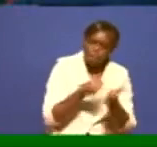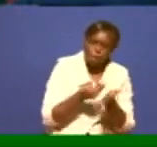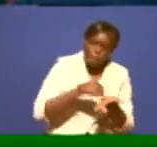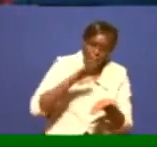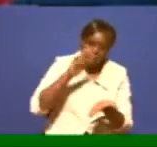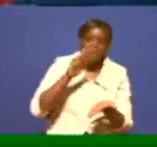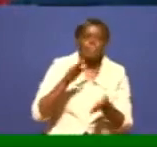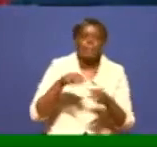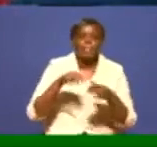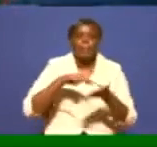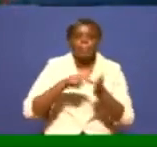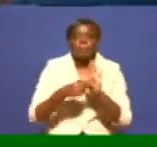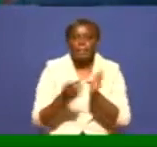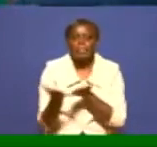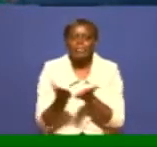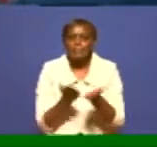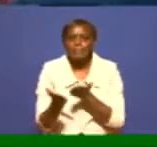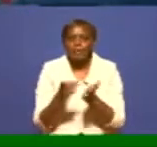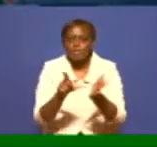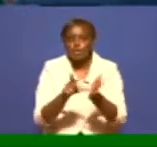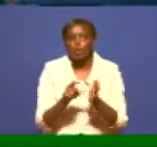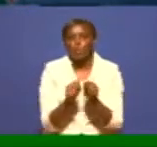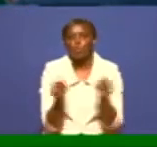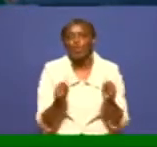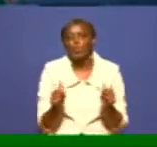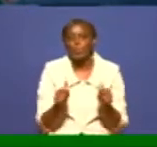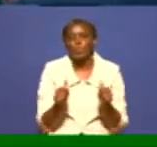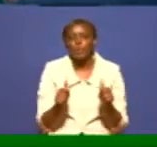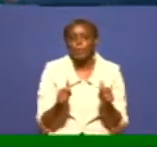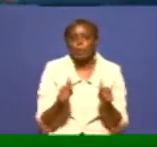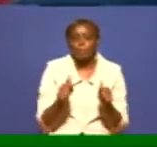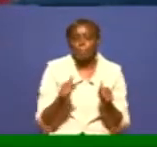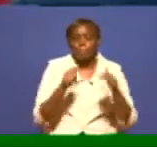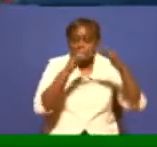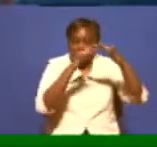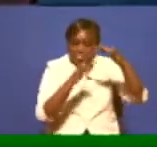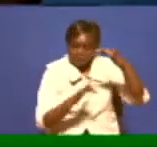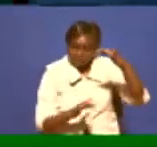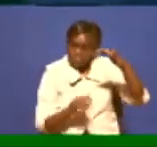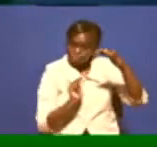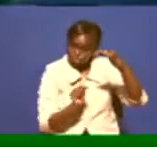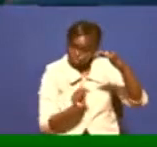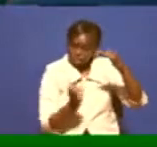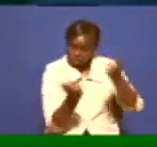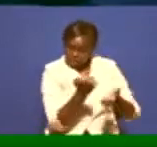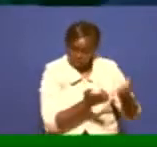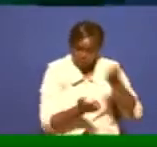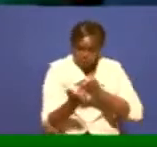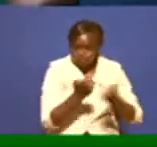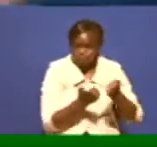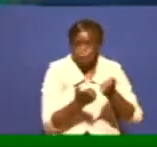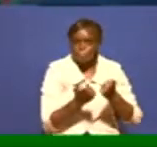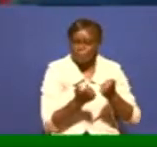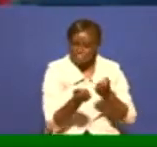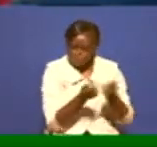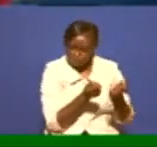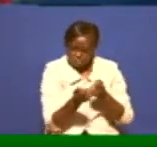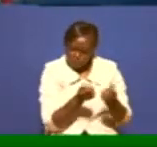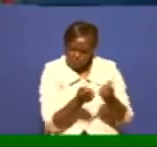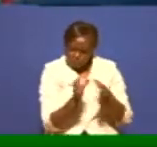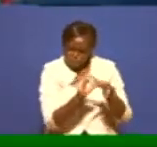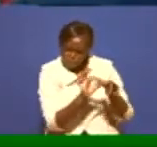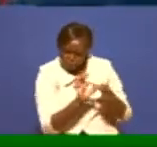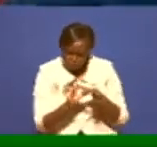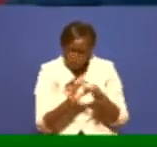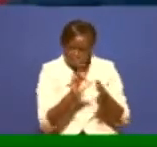you can be able to service your loan. But in the trickle-down economic model, where we invest in a few big corporates like